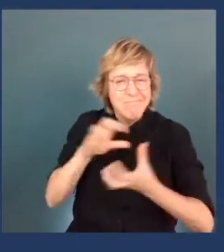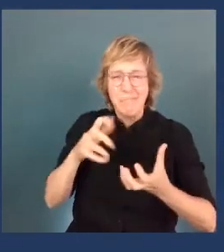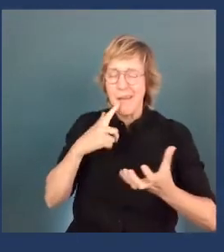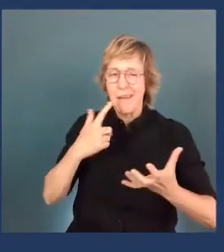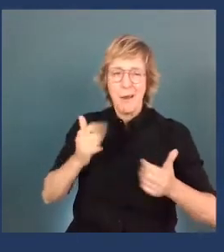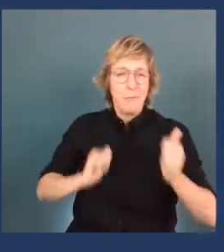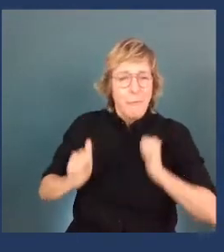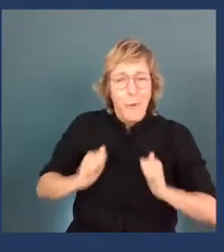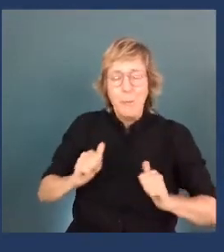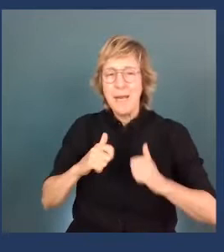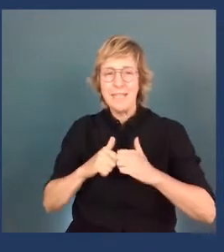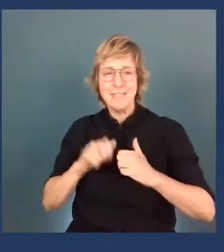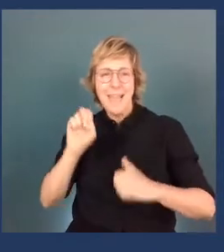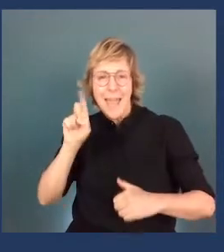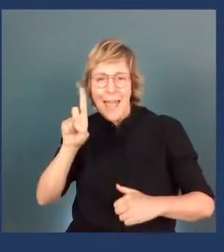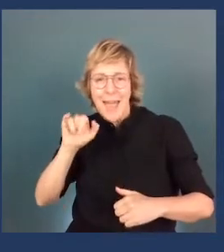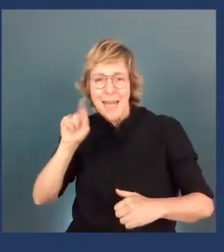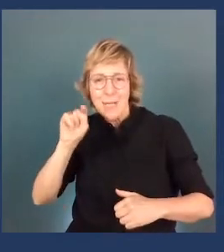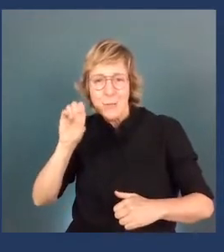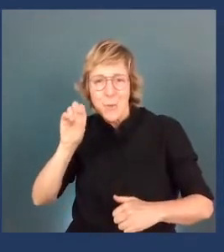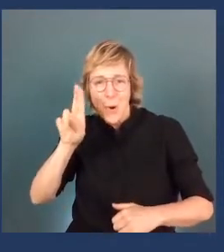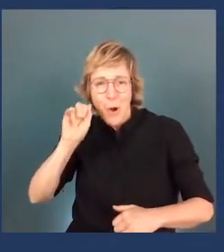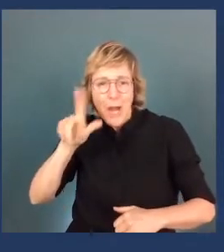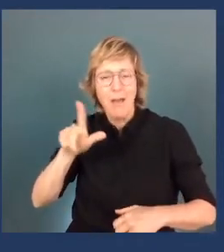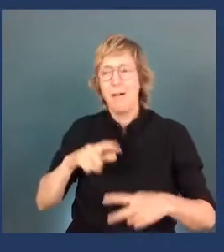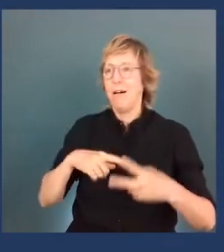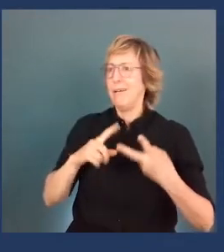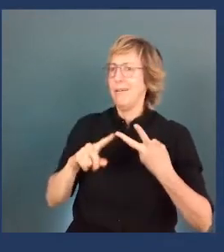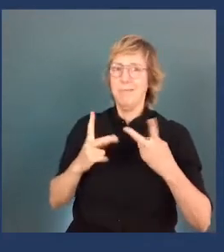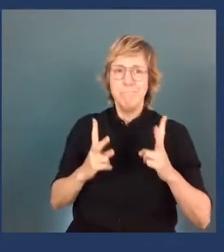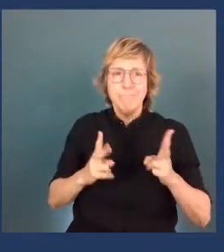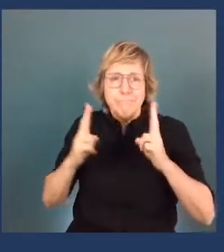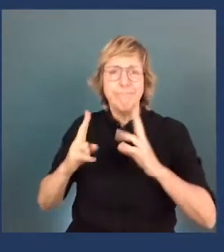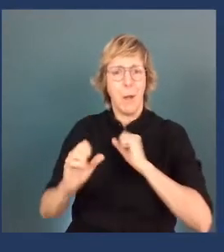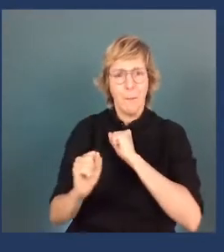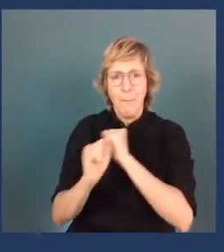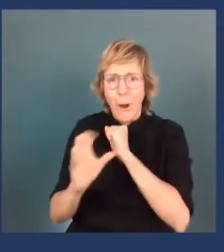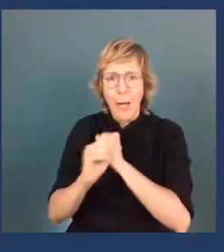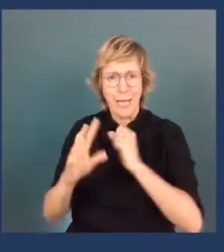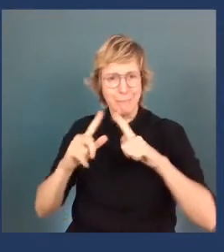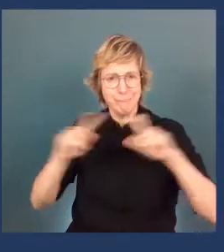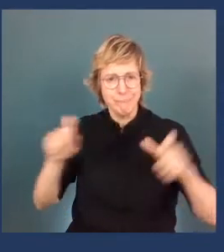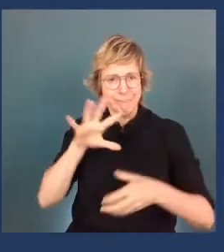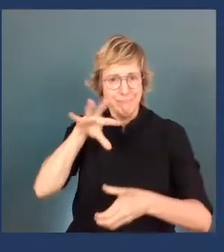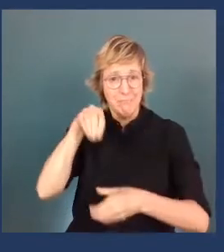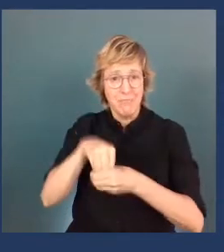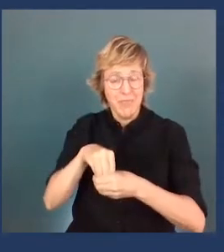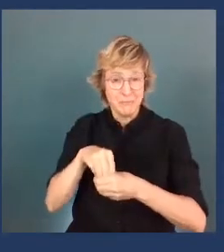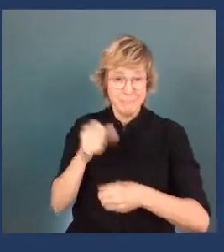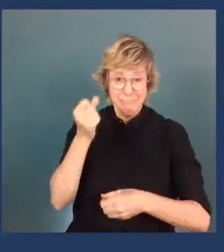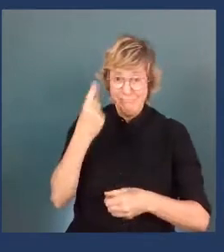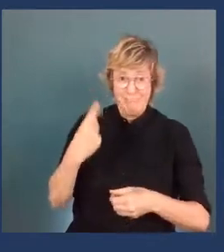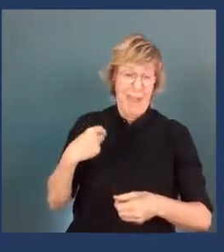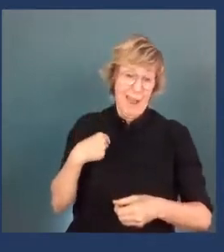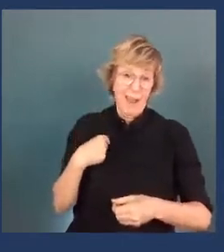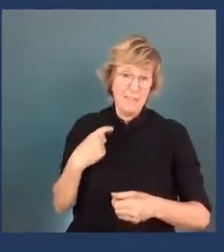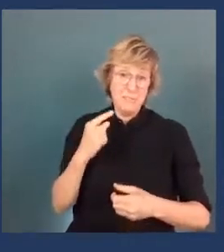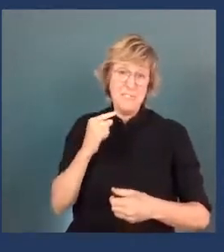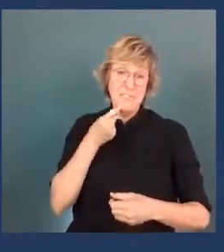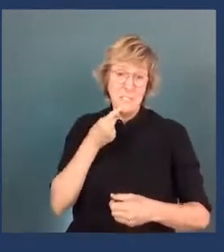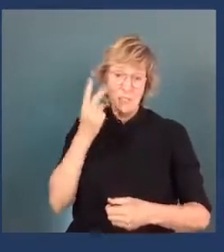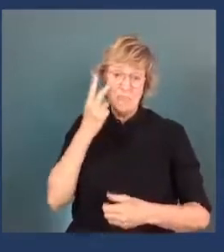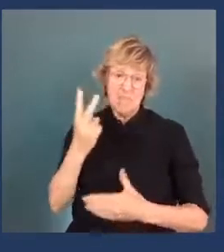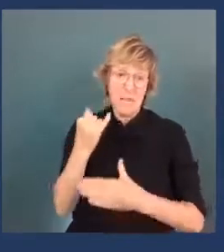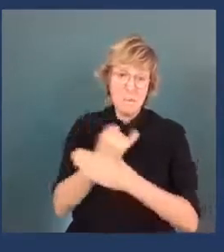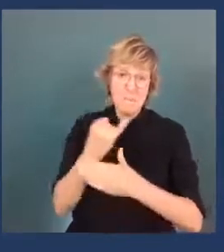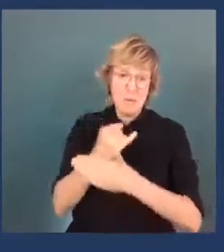and performance work. I have a severe sight impairment. It doesn't define me and it does not devalue me,